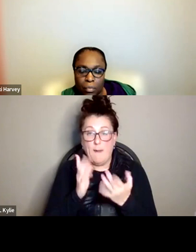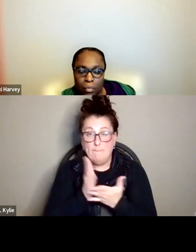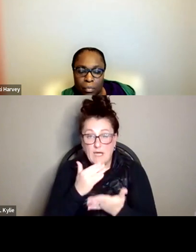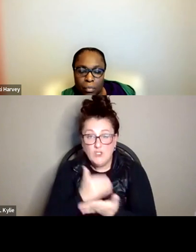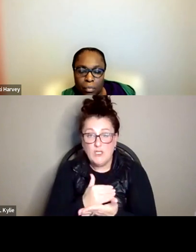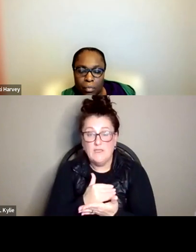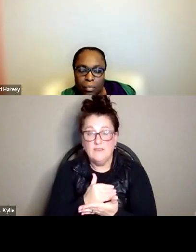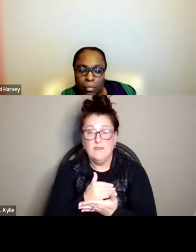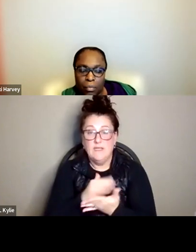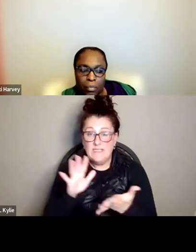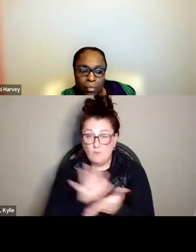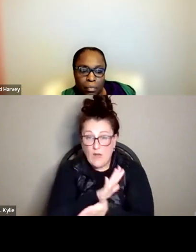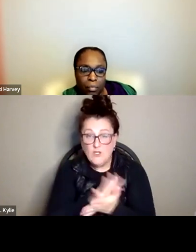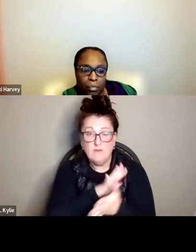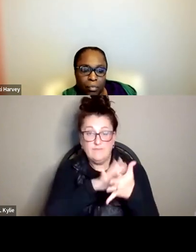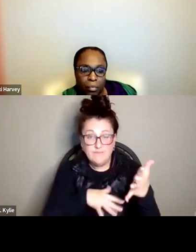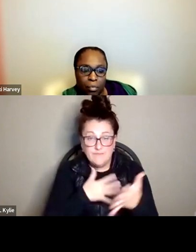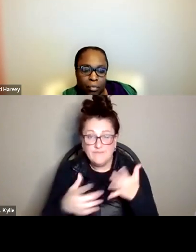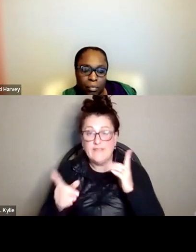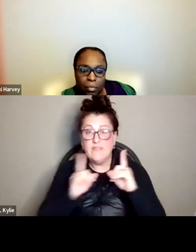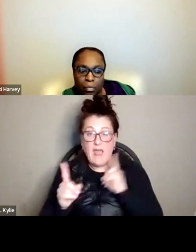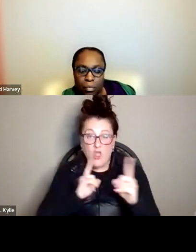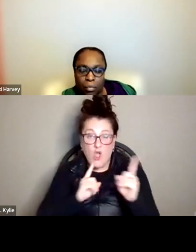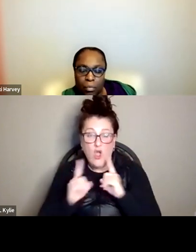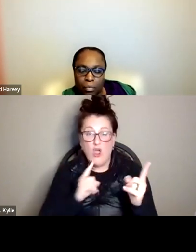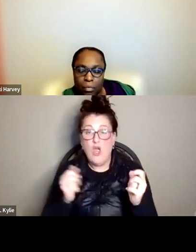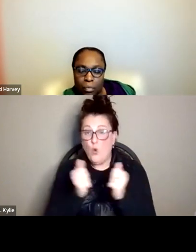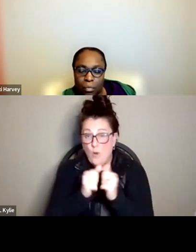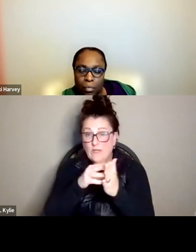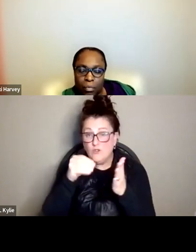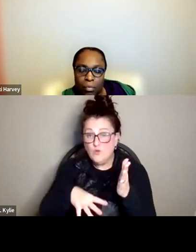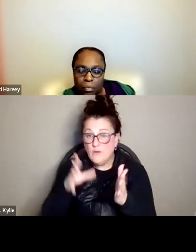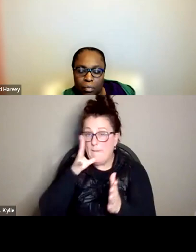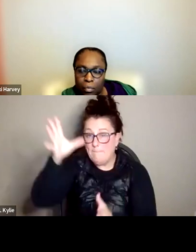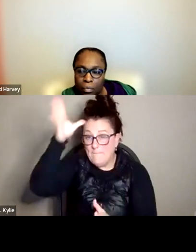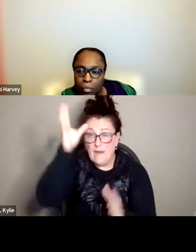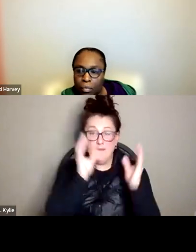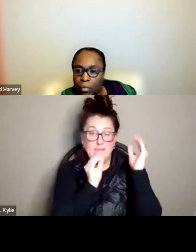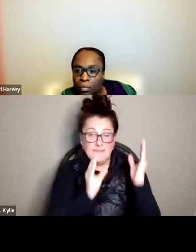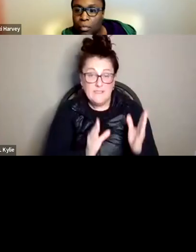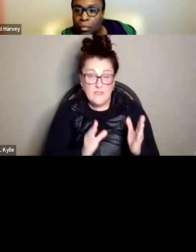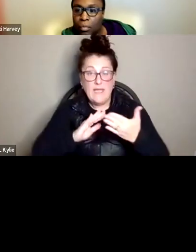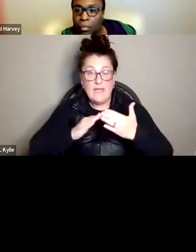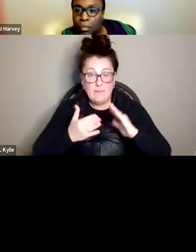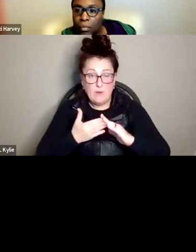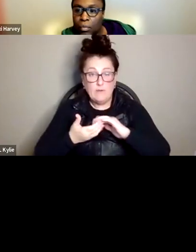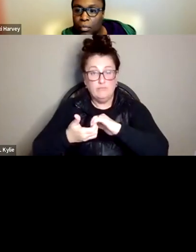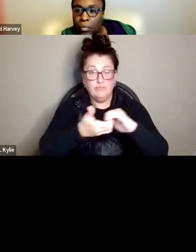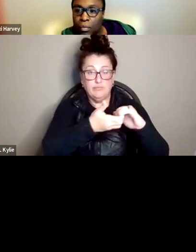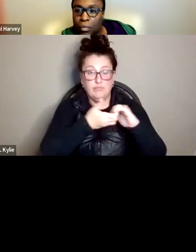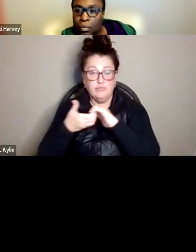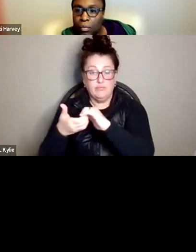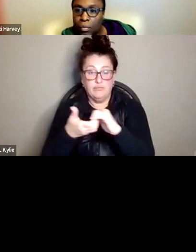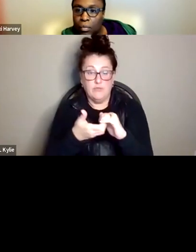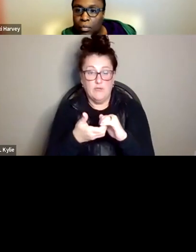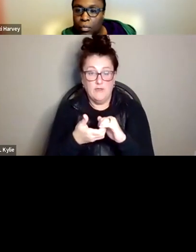with spreadsheets and dialogue with students, parents, teachers, and community partners.